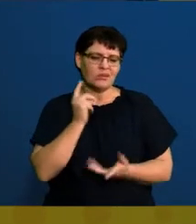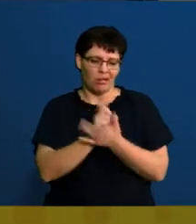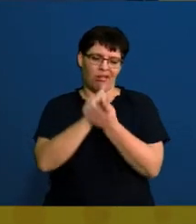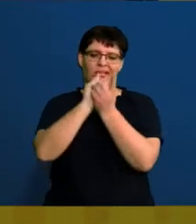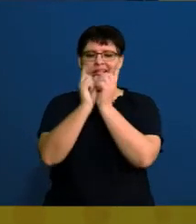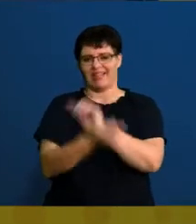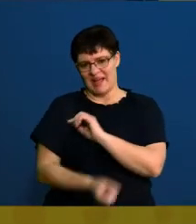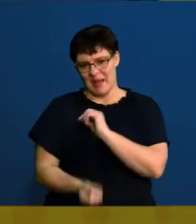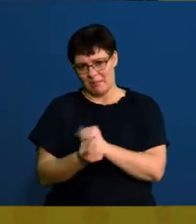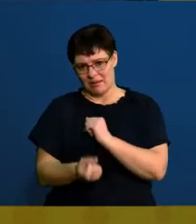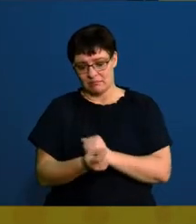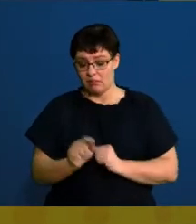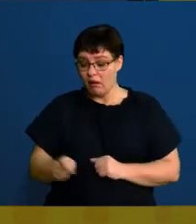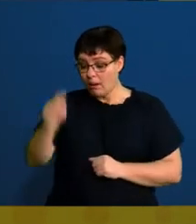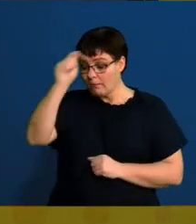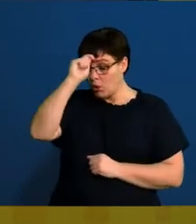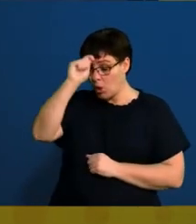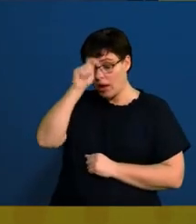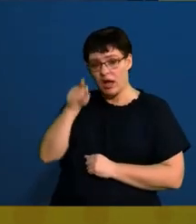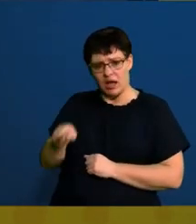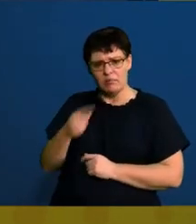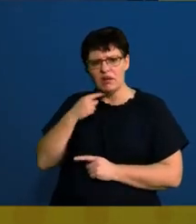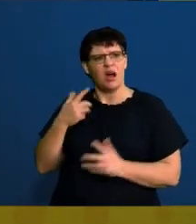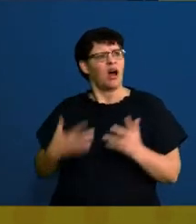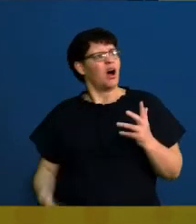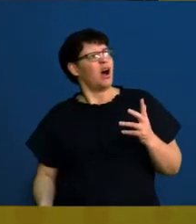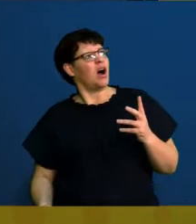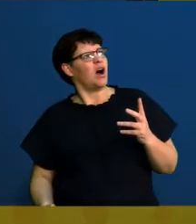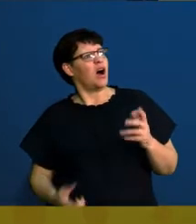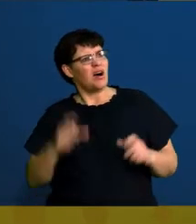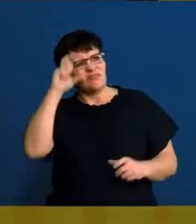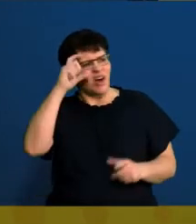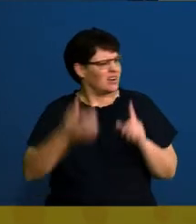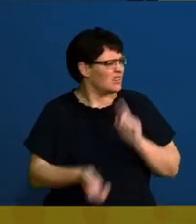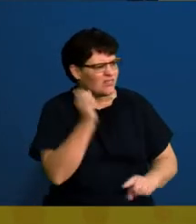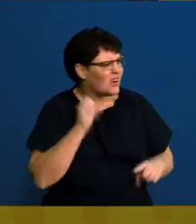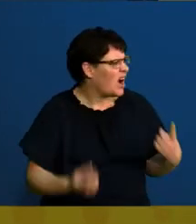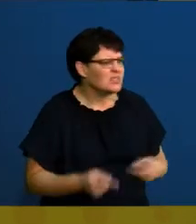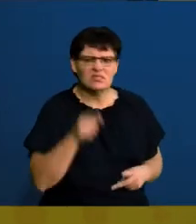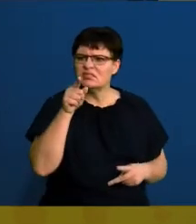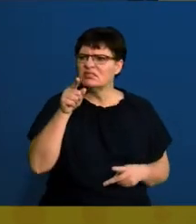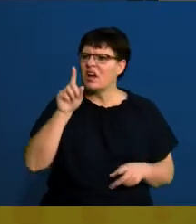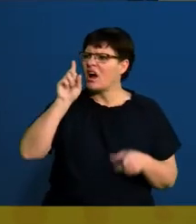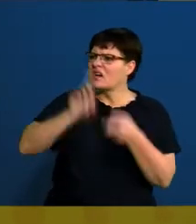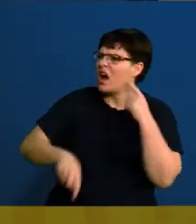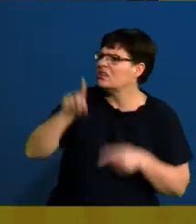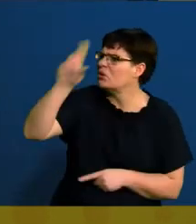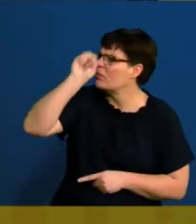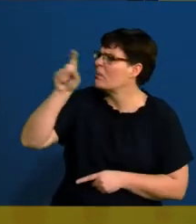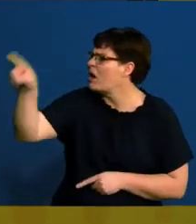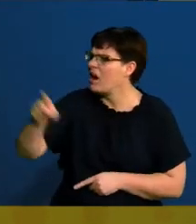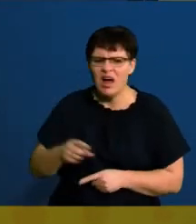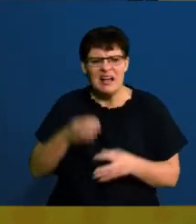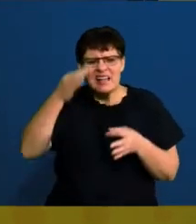But this boy is also a bit baffled that she can't find her glasses and she can't do this and she can't do that and she doesn't remember